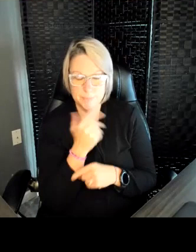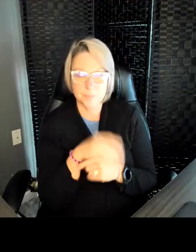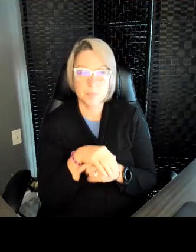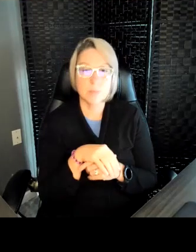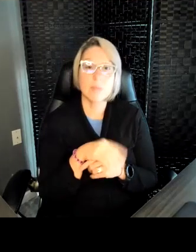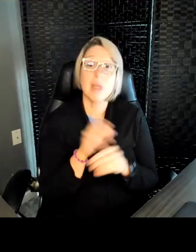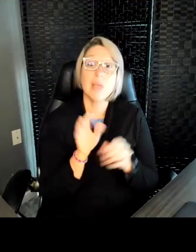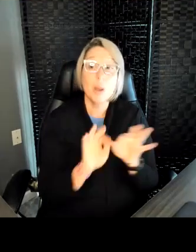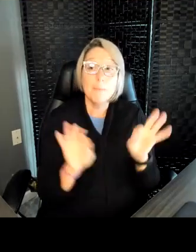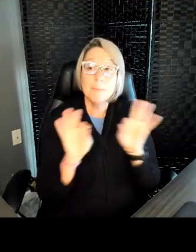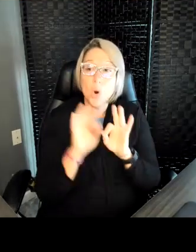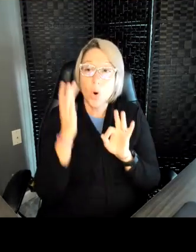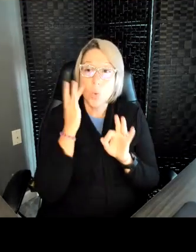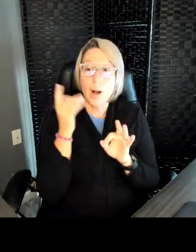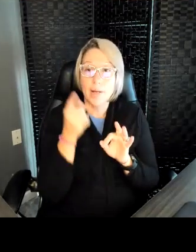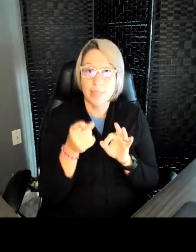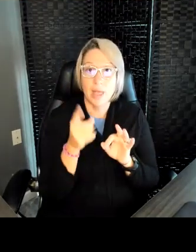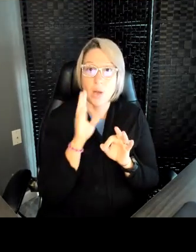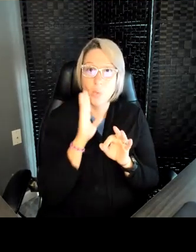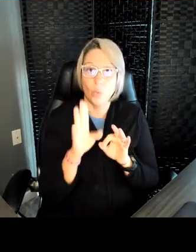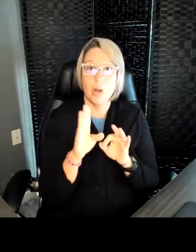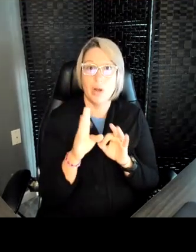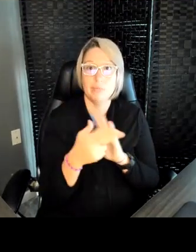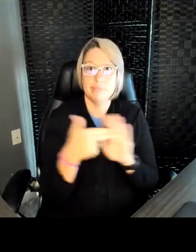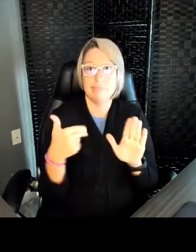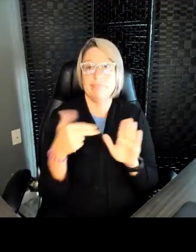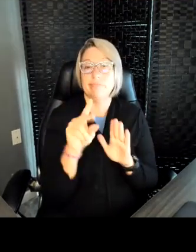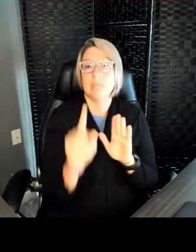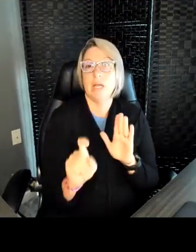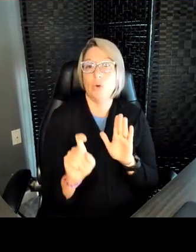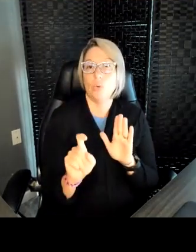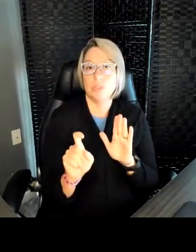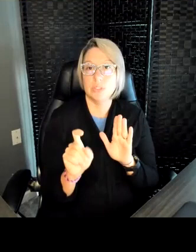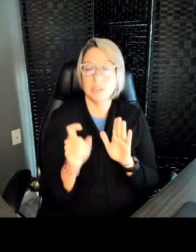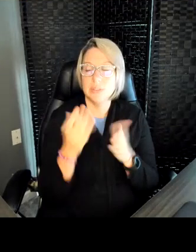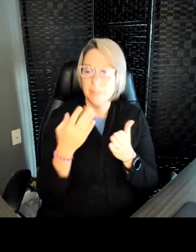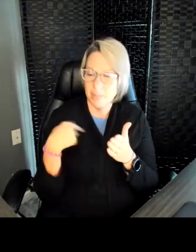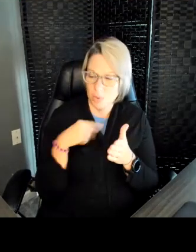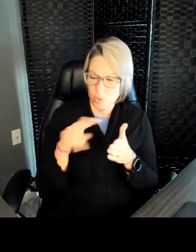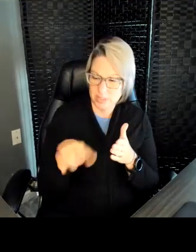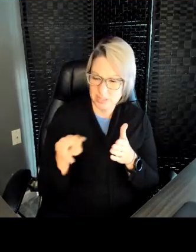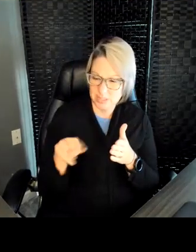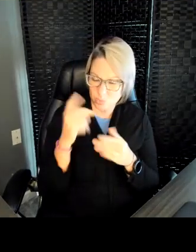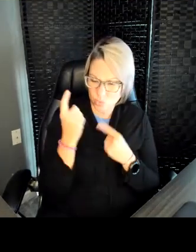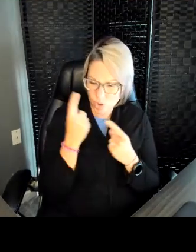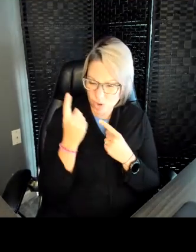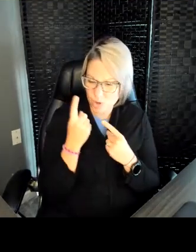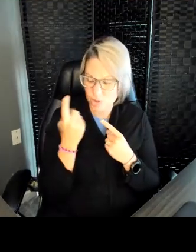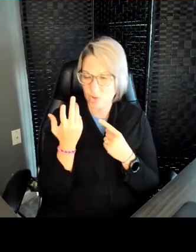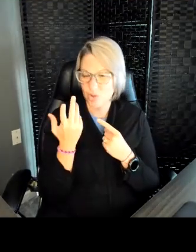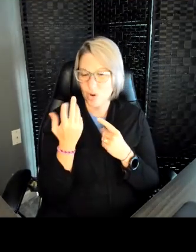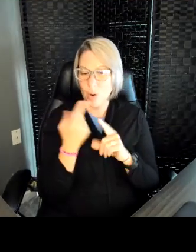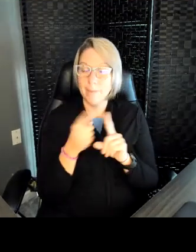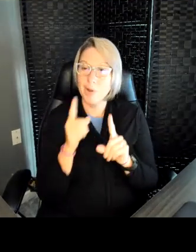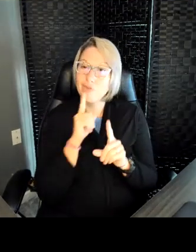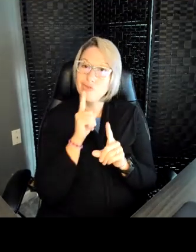the diagnostic chair. So while we may see things that we worry about and we wonder about, ultimately, it's really the